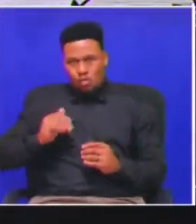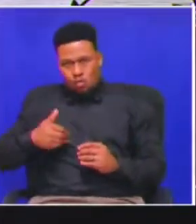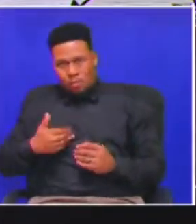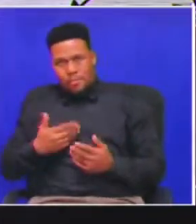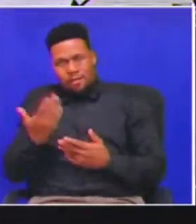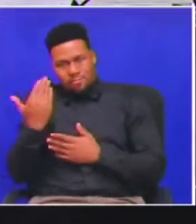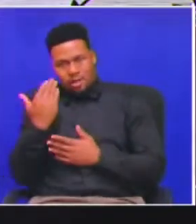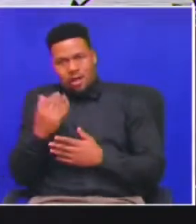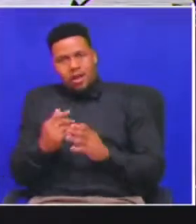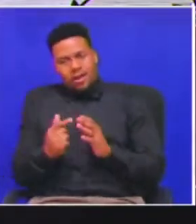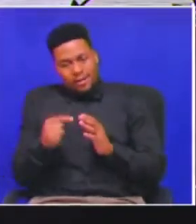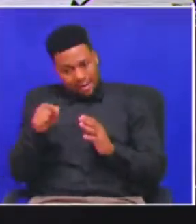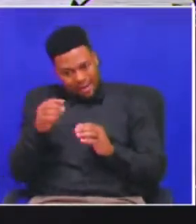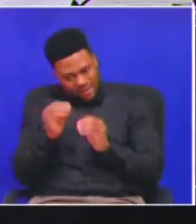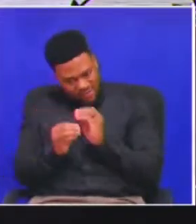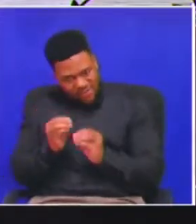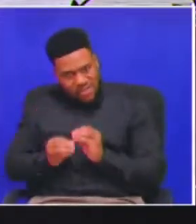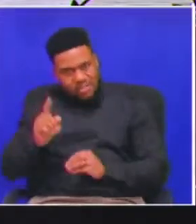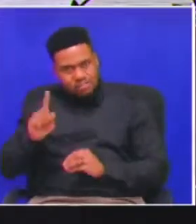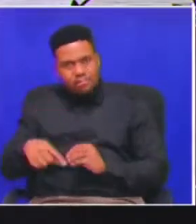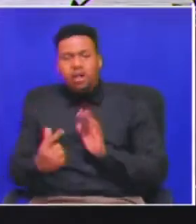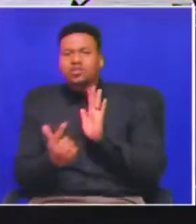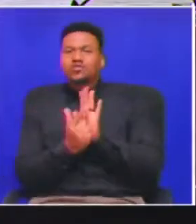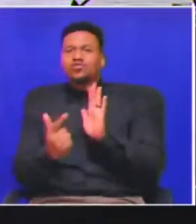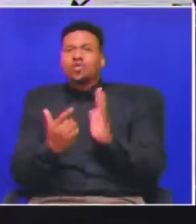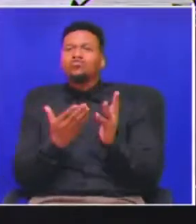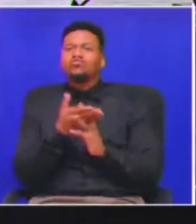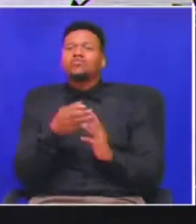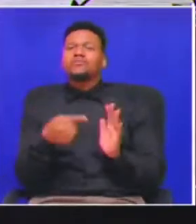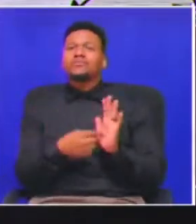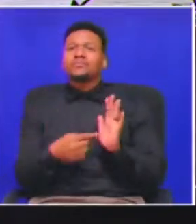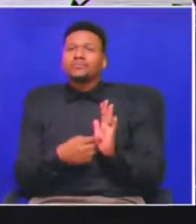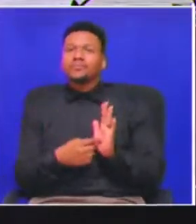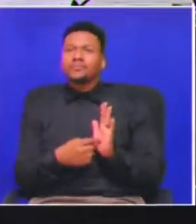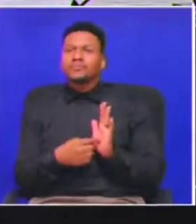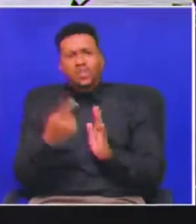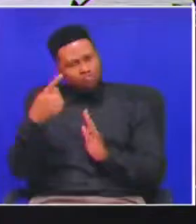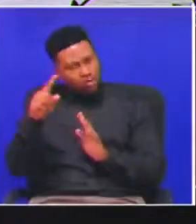right? I believe it is the right thing to do.